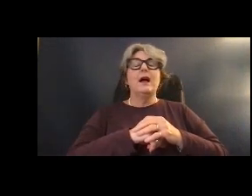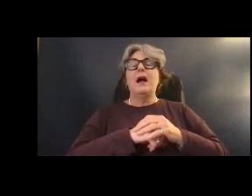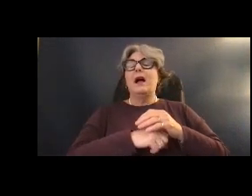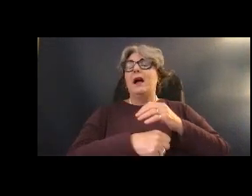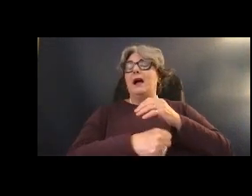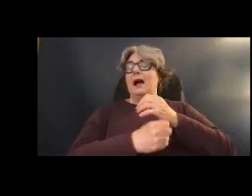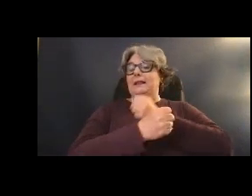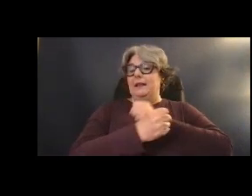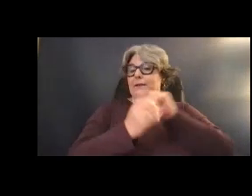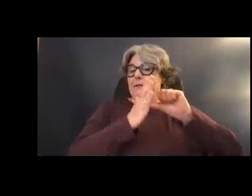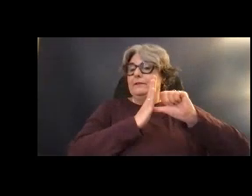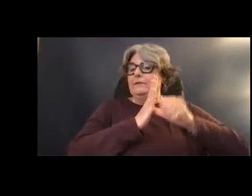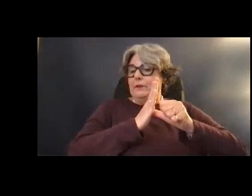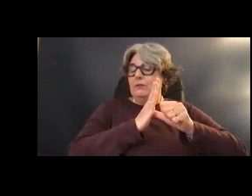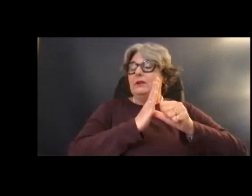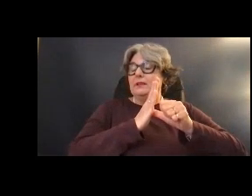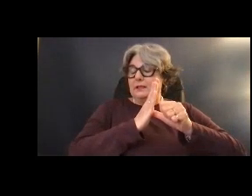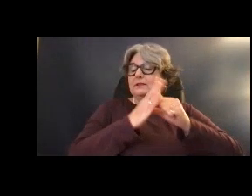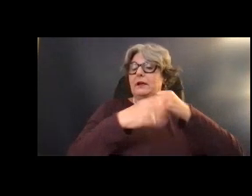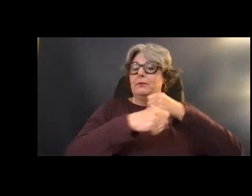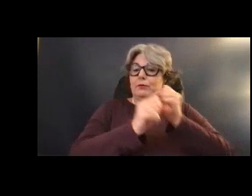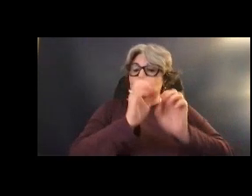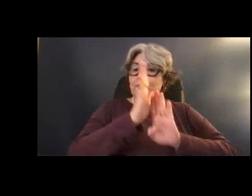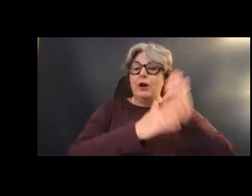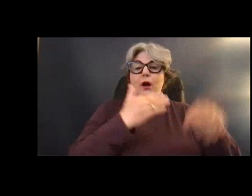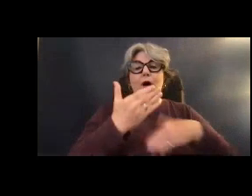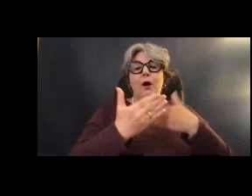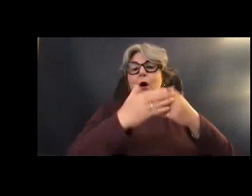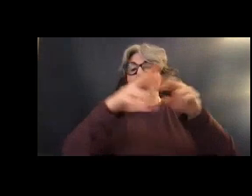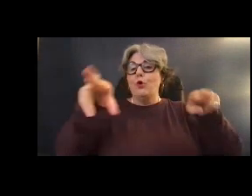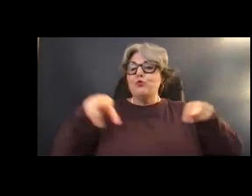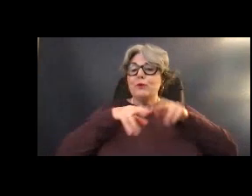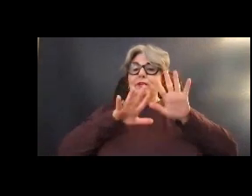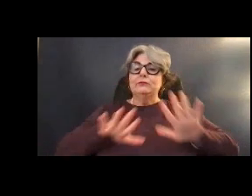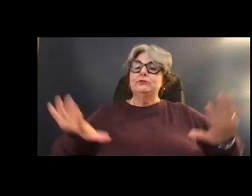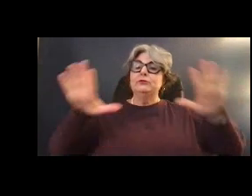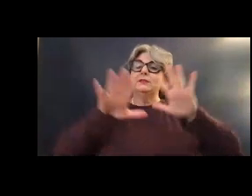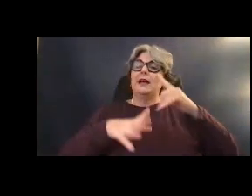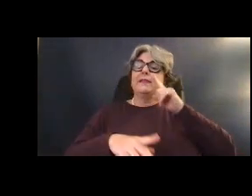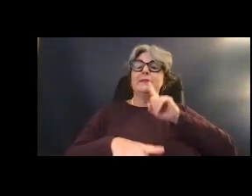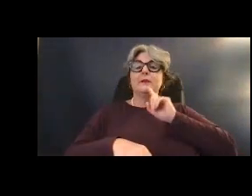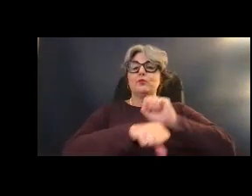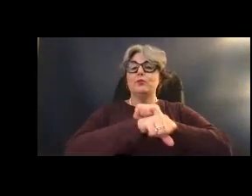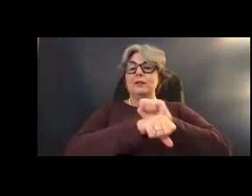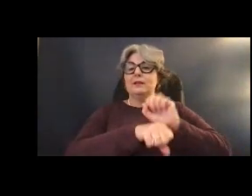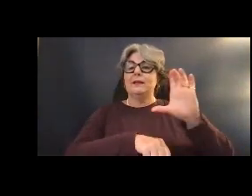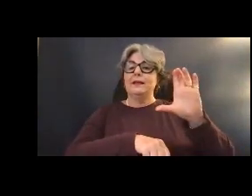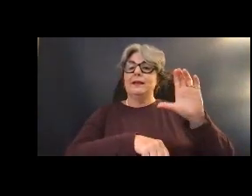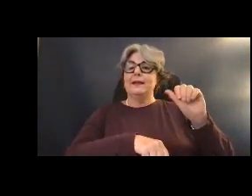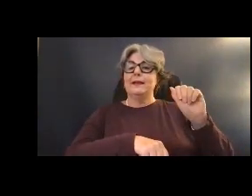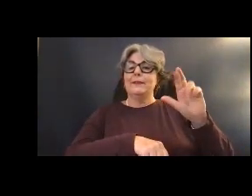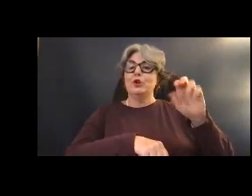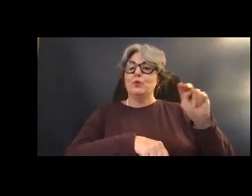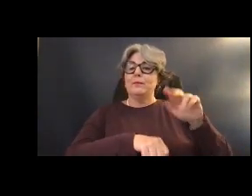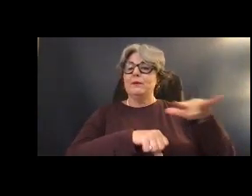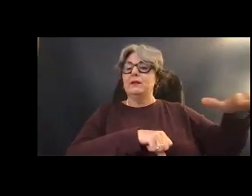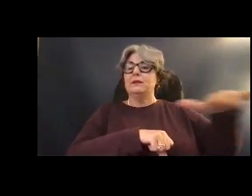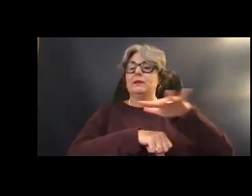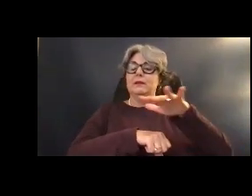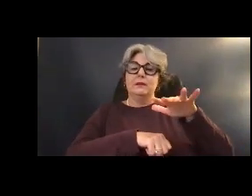growth. All these things are incredibly important to all regions, but I think particularly in the Caribbean. And I wonder if we have